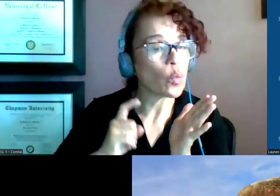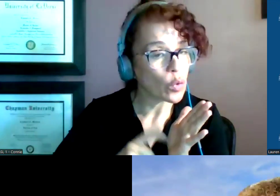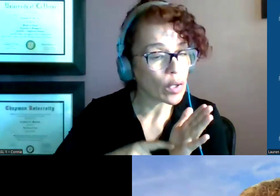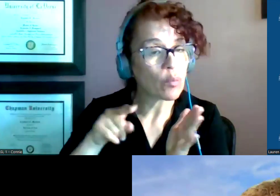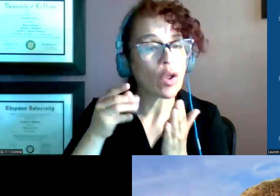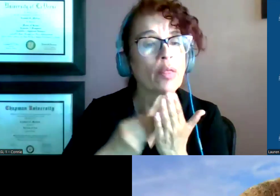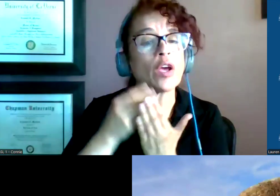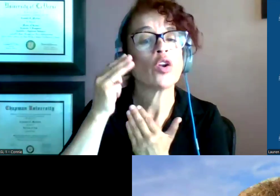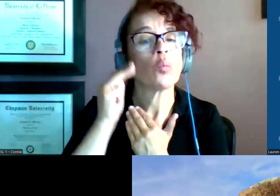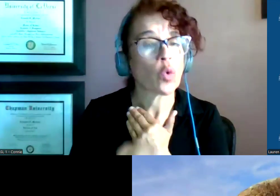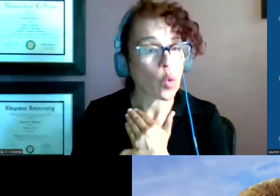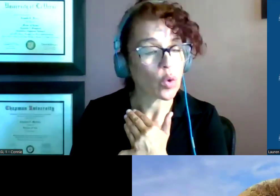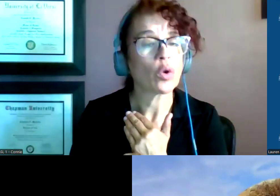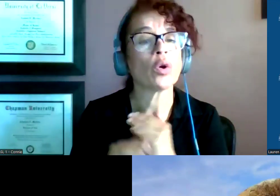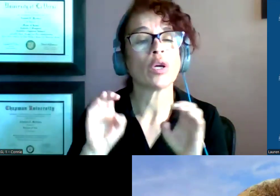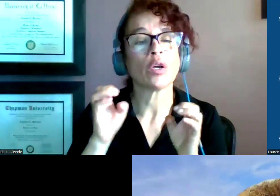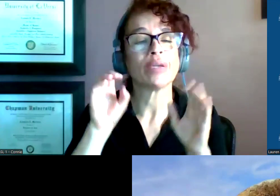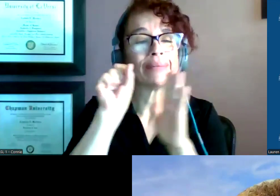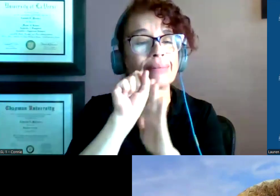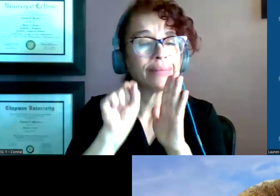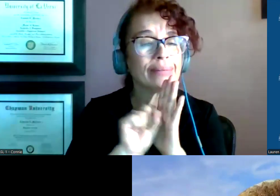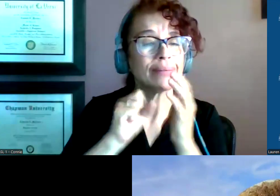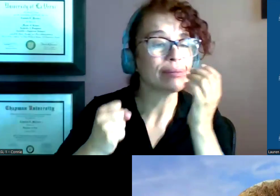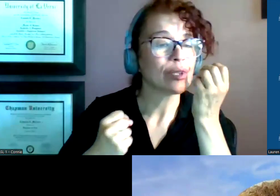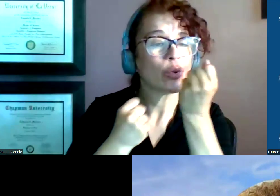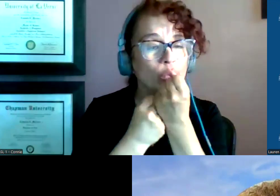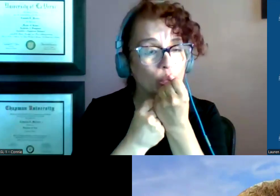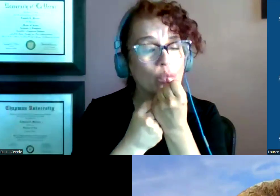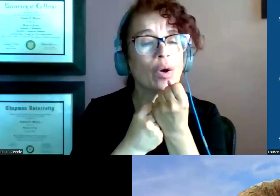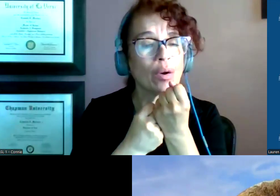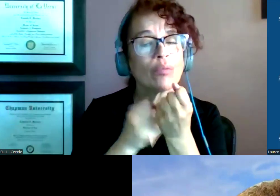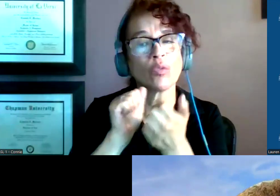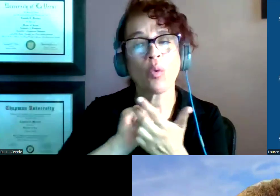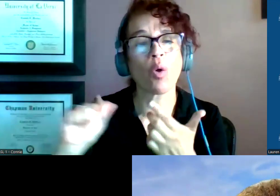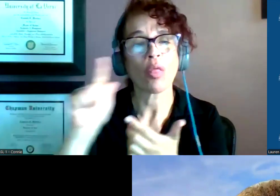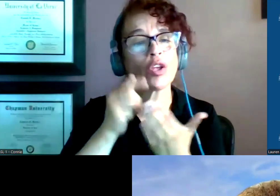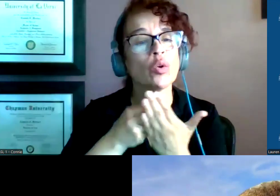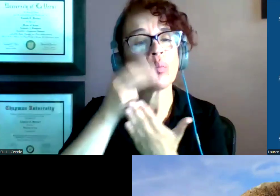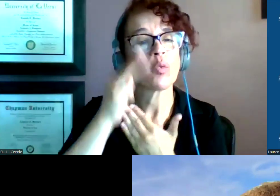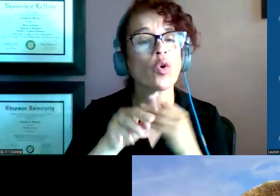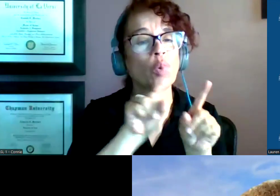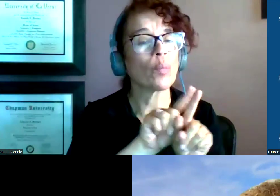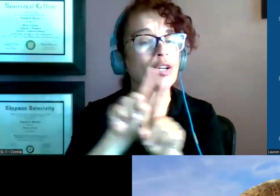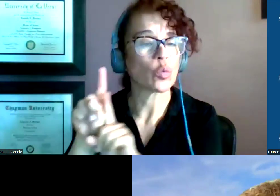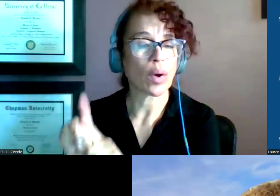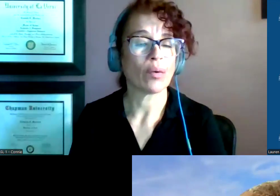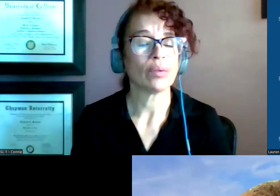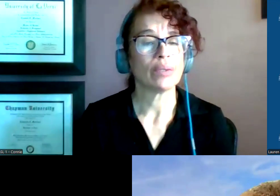these programs, and we urge the state to support these programs as well.